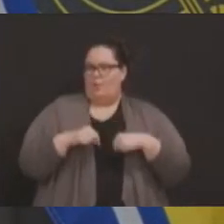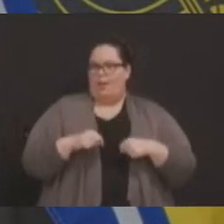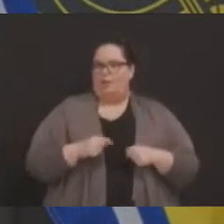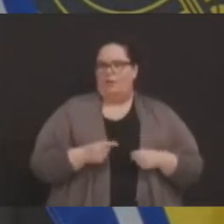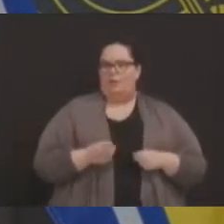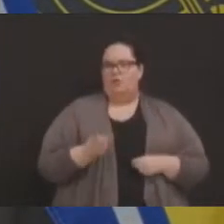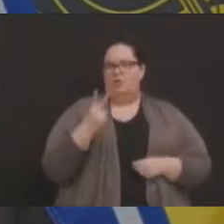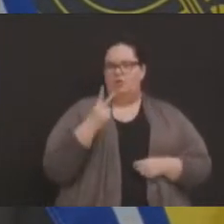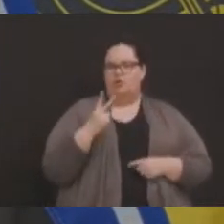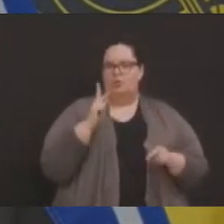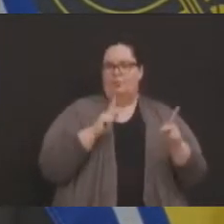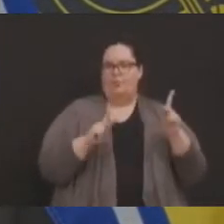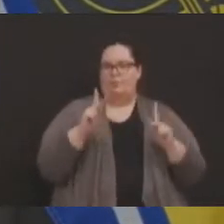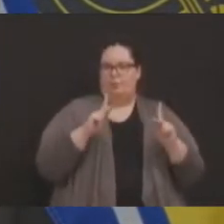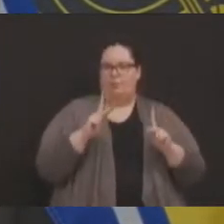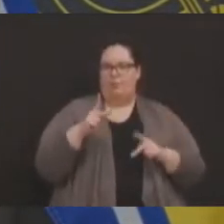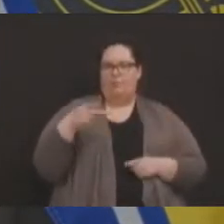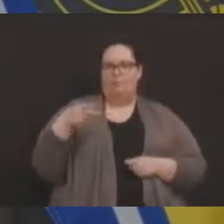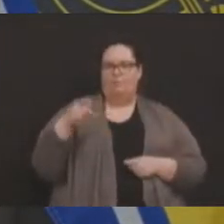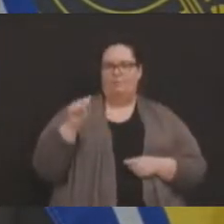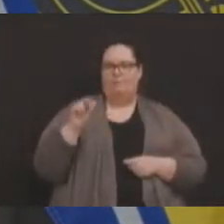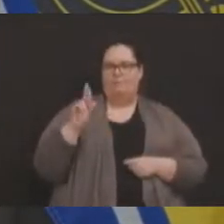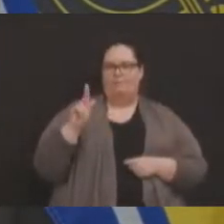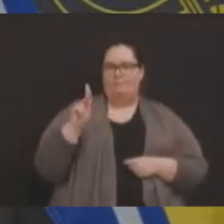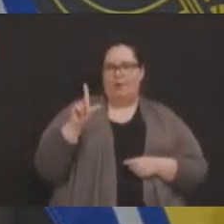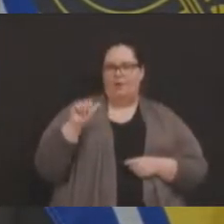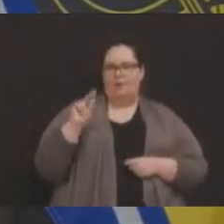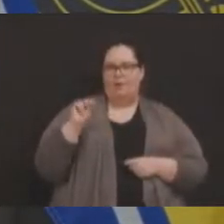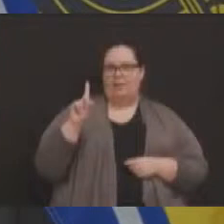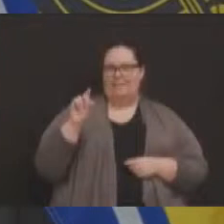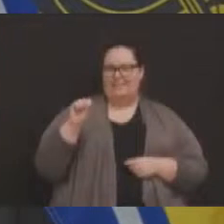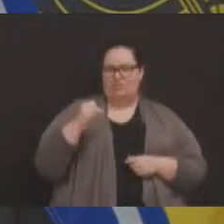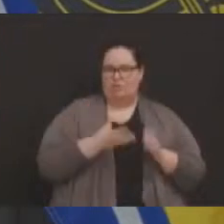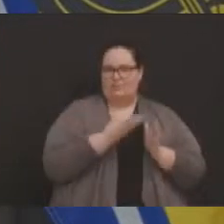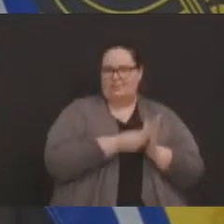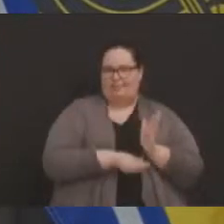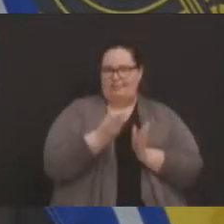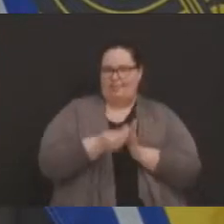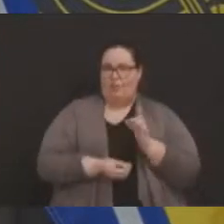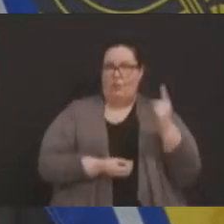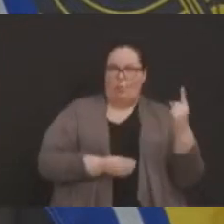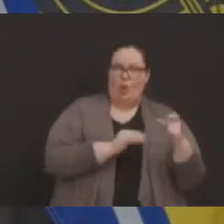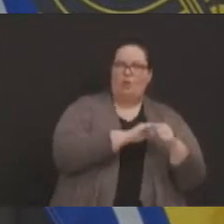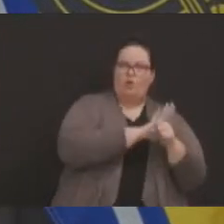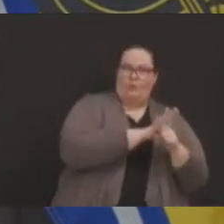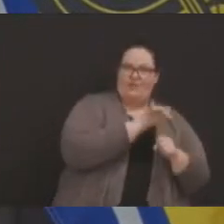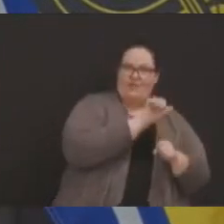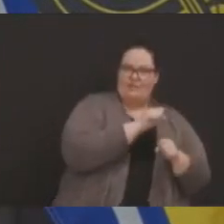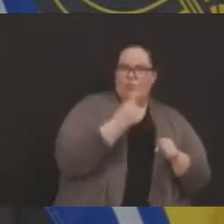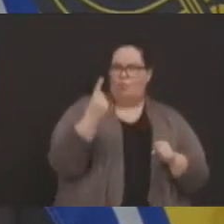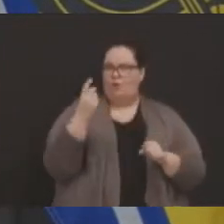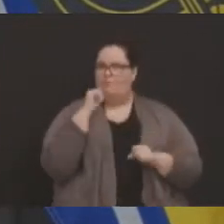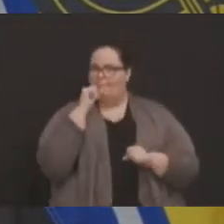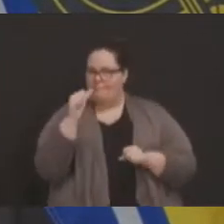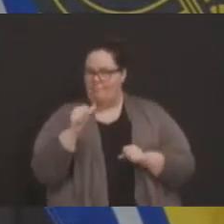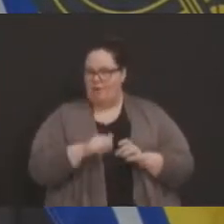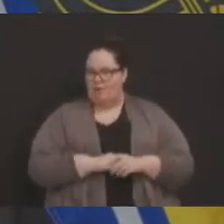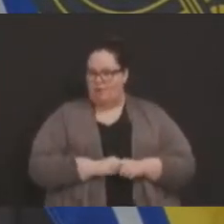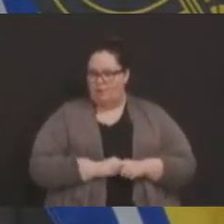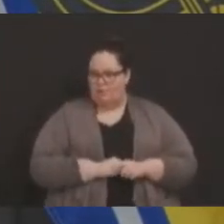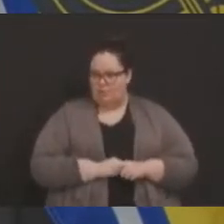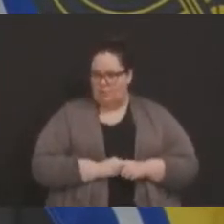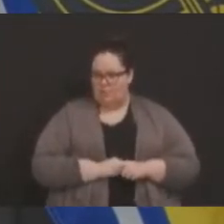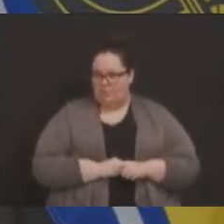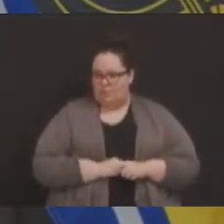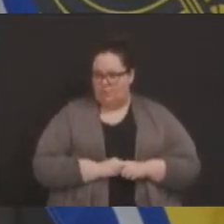an update to the dashboard to add a non-COVID-related death category after a resident there who tested positive died but not of COVID. It looks